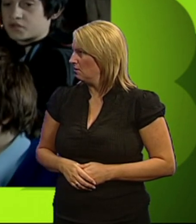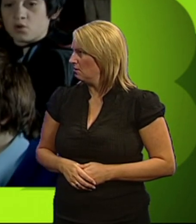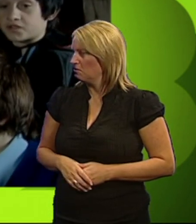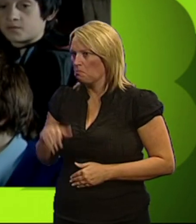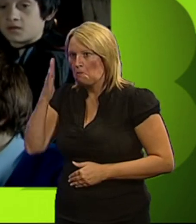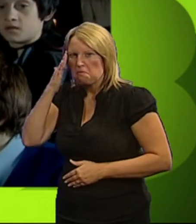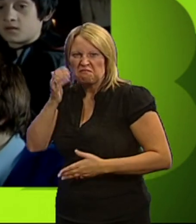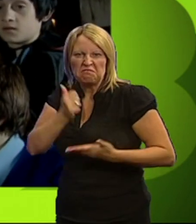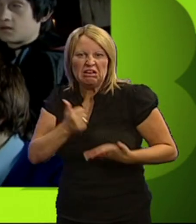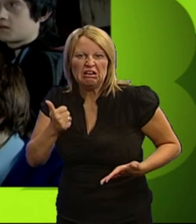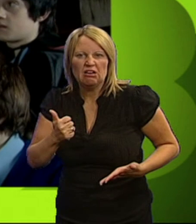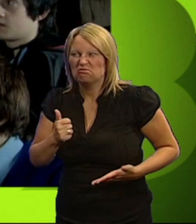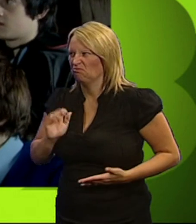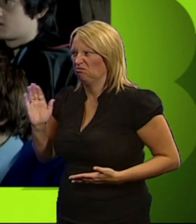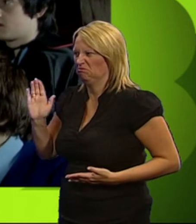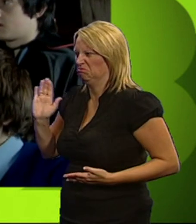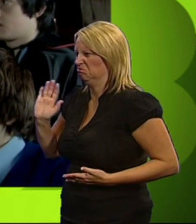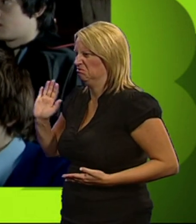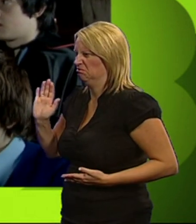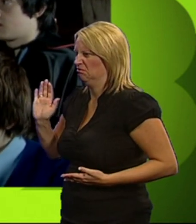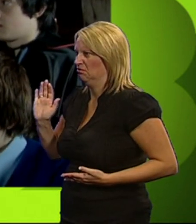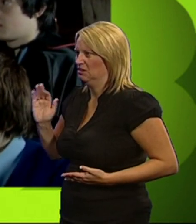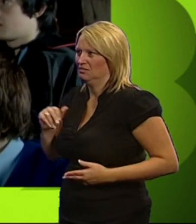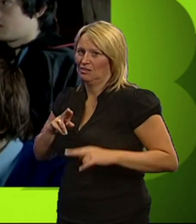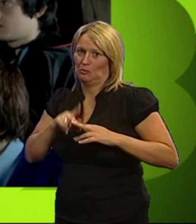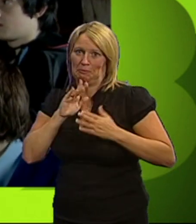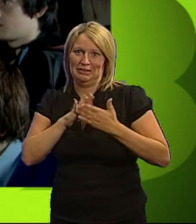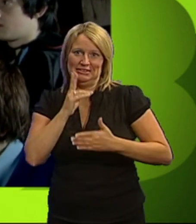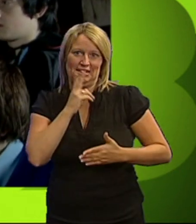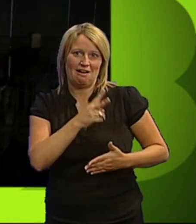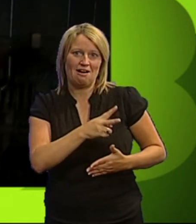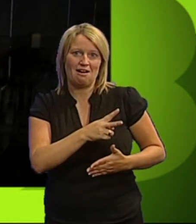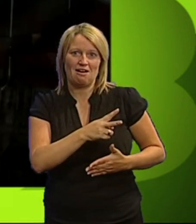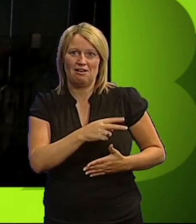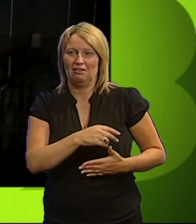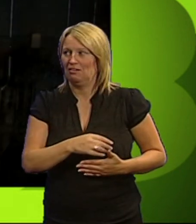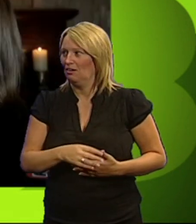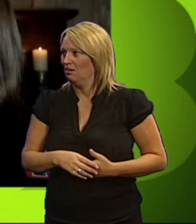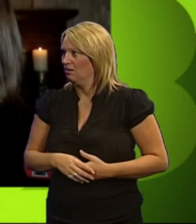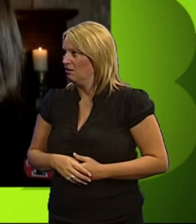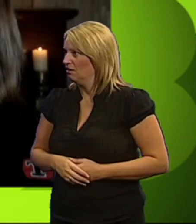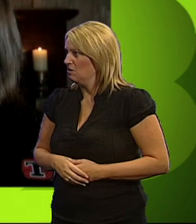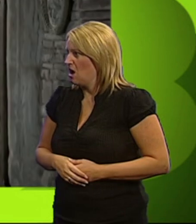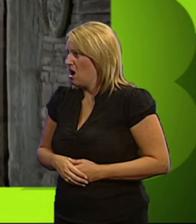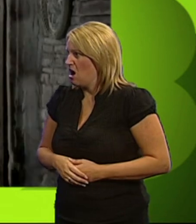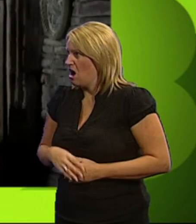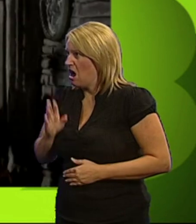Your mum's awesome. Yeah, isn't she? Dad's gonna be so pleased to see her.